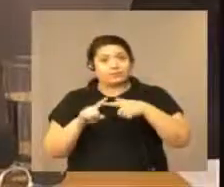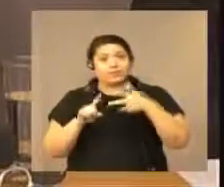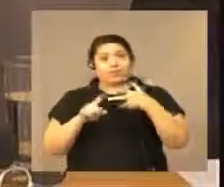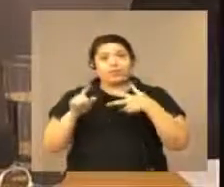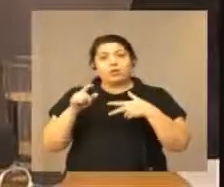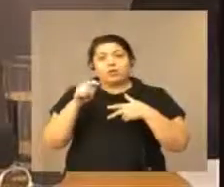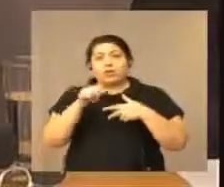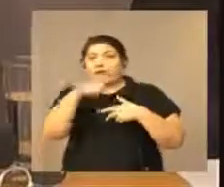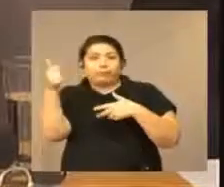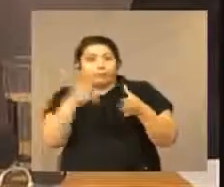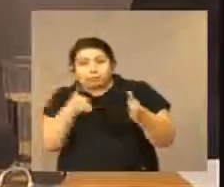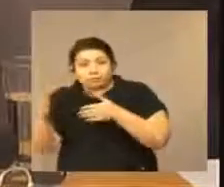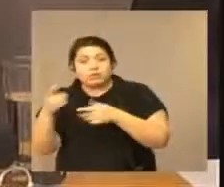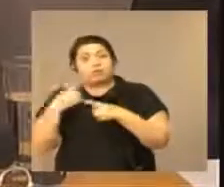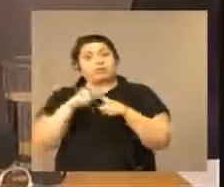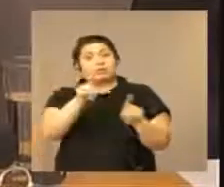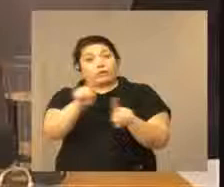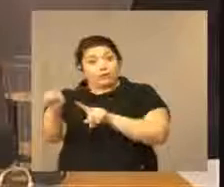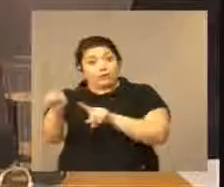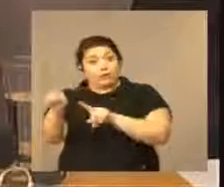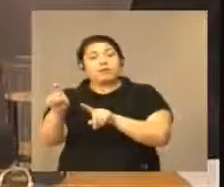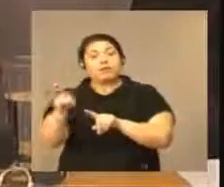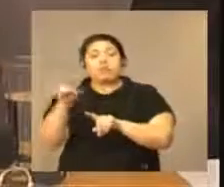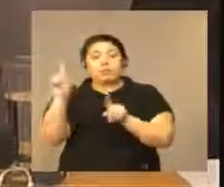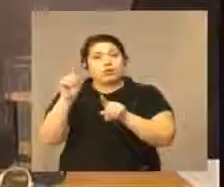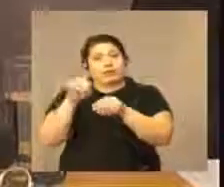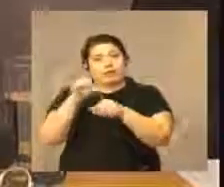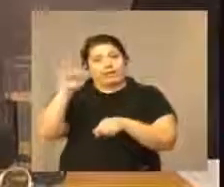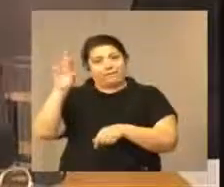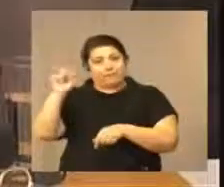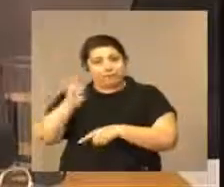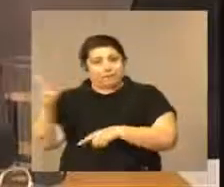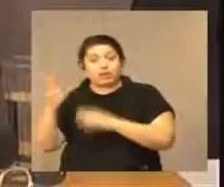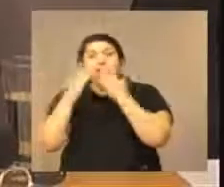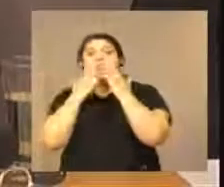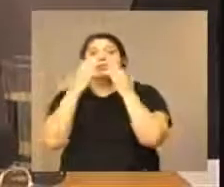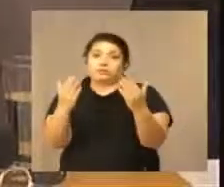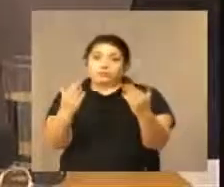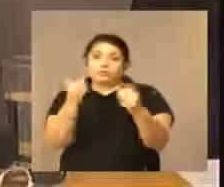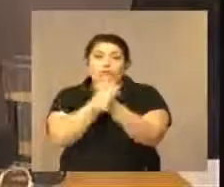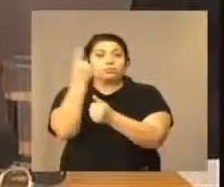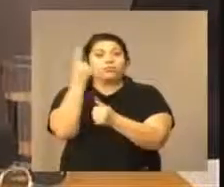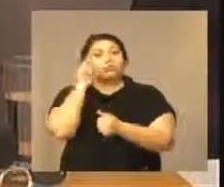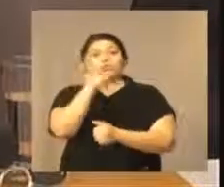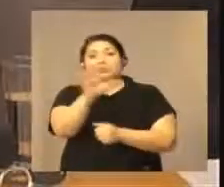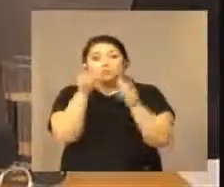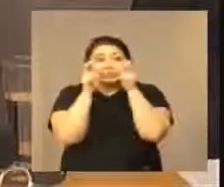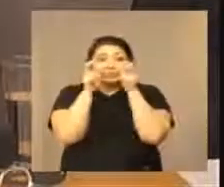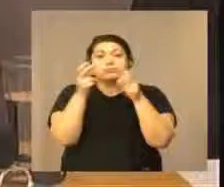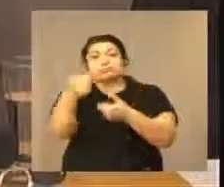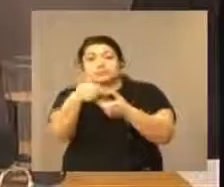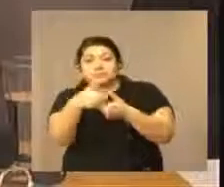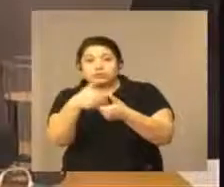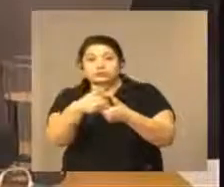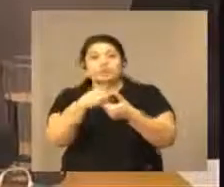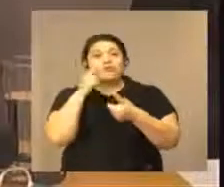or by the survey, which also is on the AFN website. So thank you, everyone, for your participation in